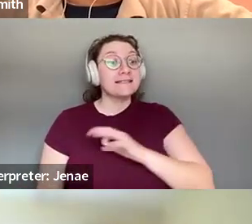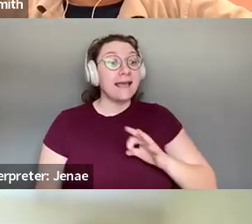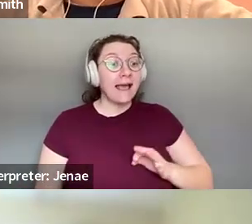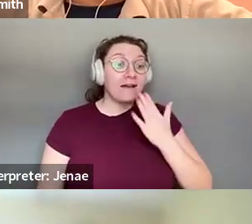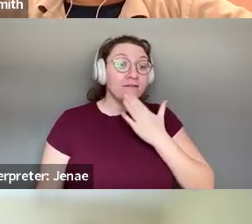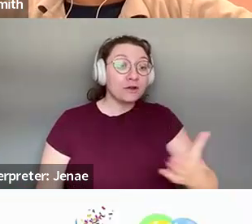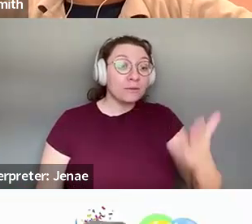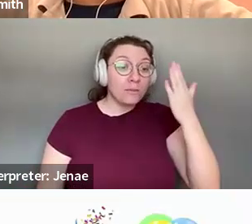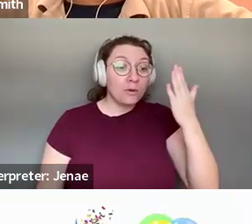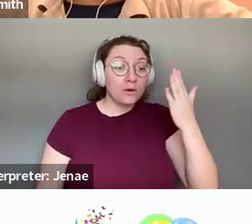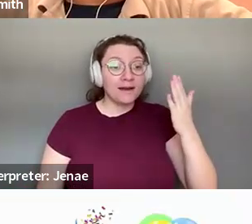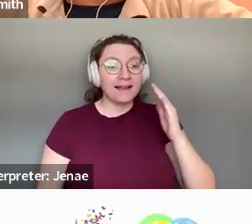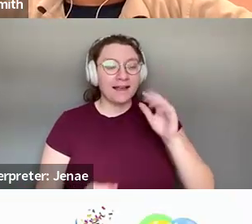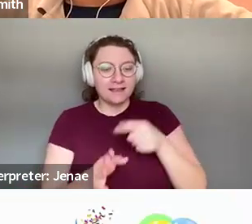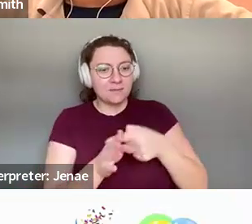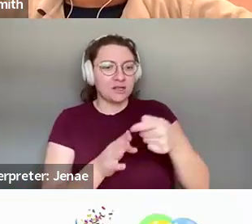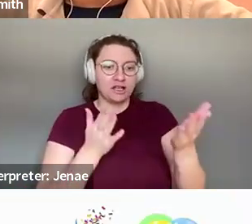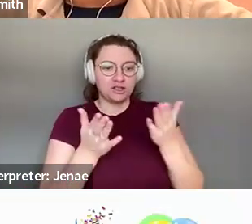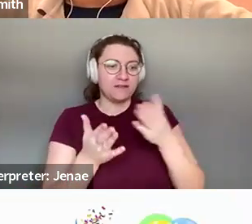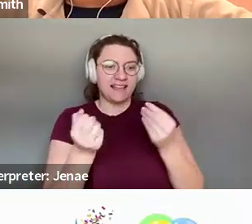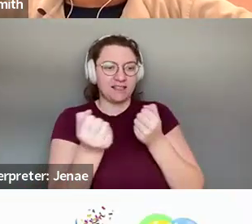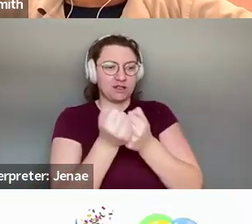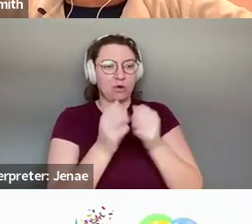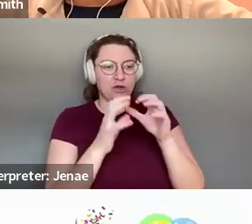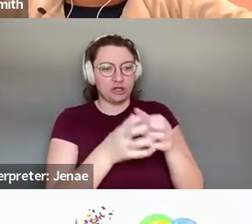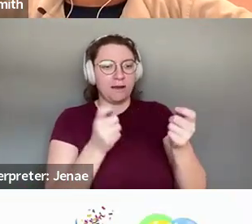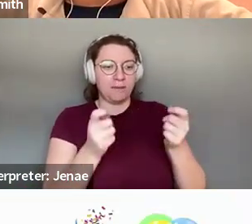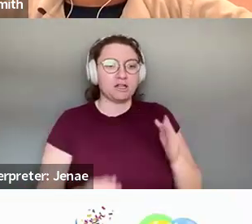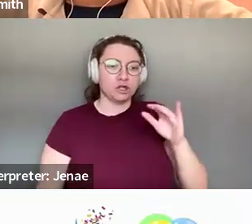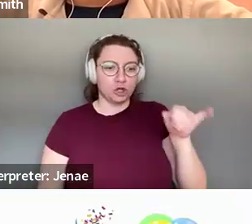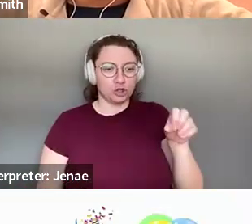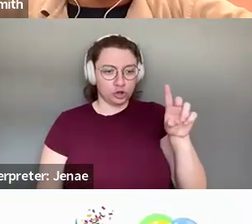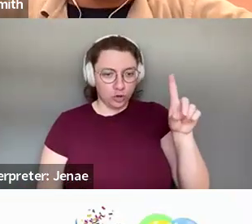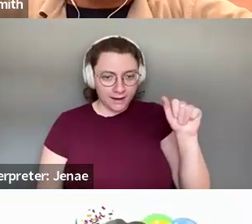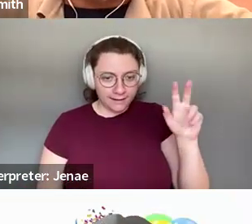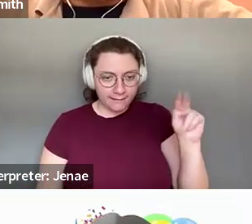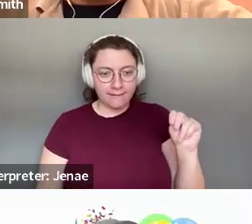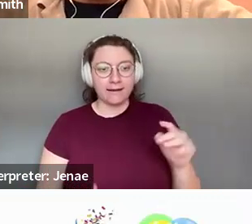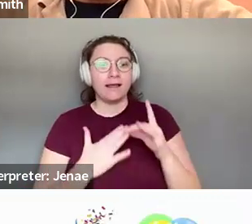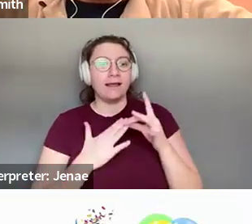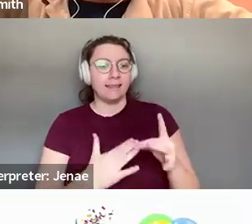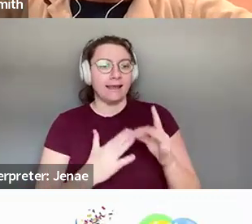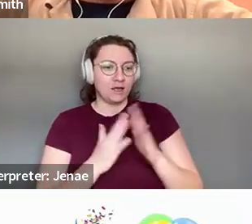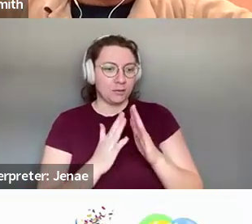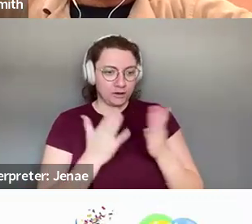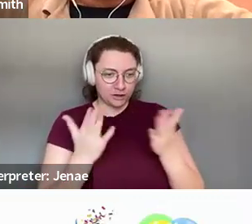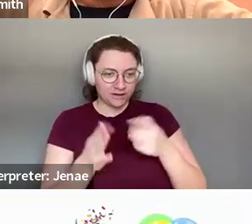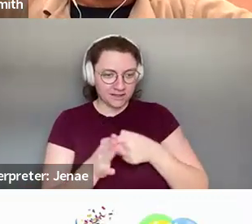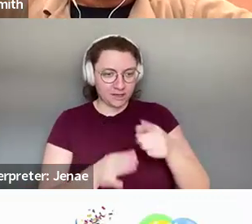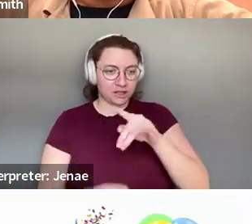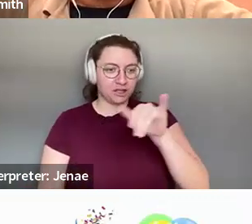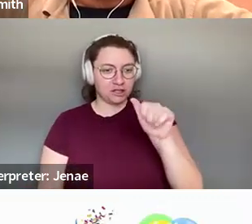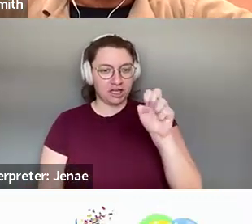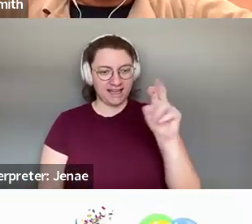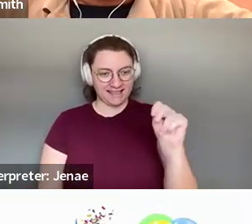morning to our Specialized Services and Supports Unit Manager, Jordan, and our Lead Community Services Specialist, Jason.